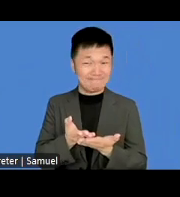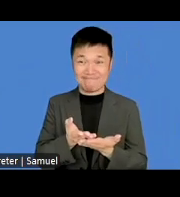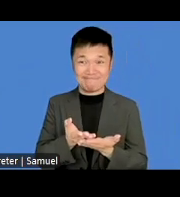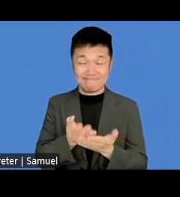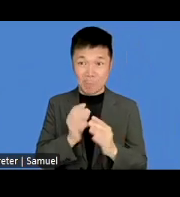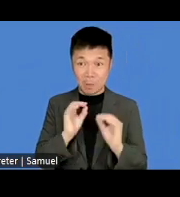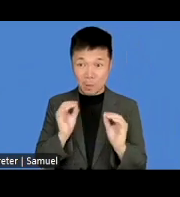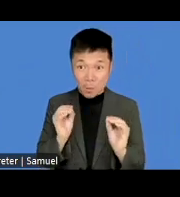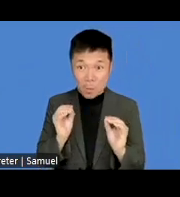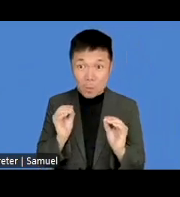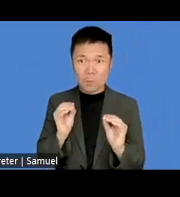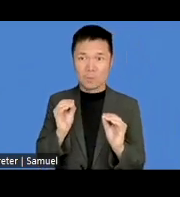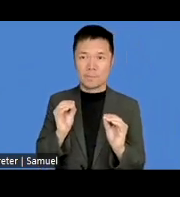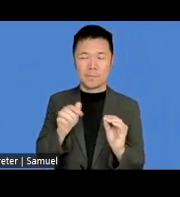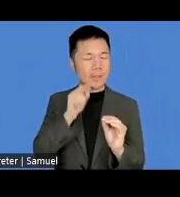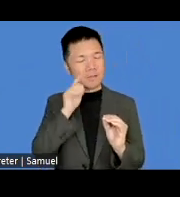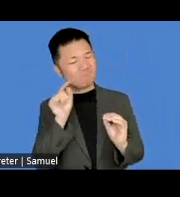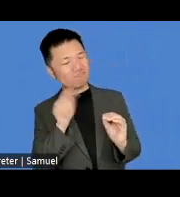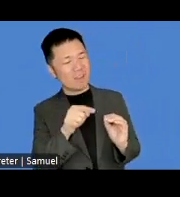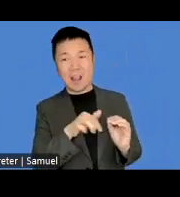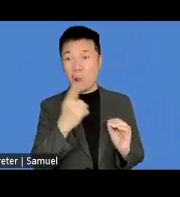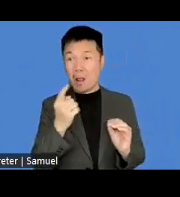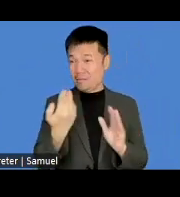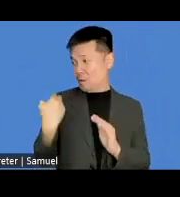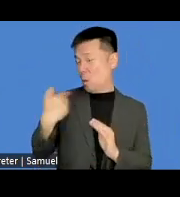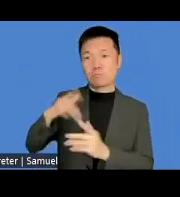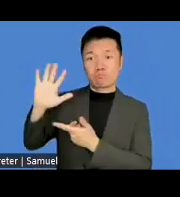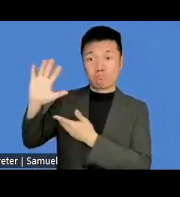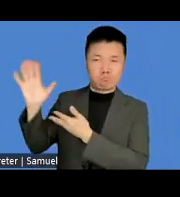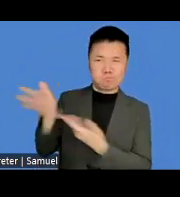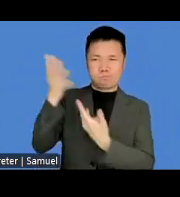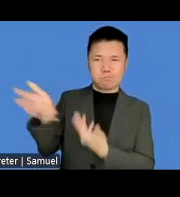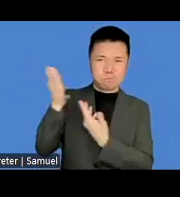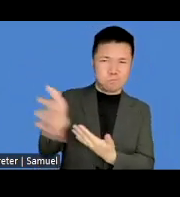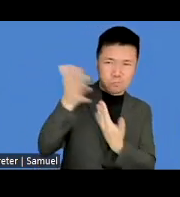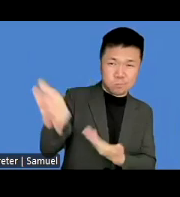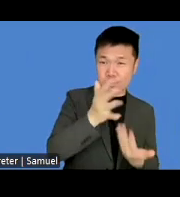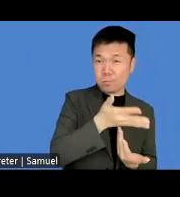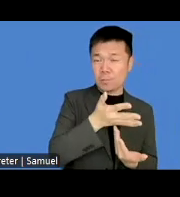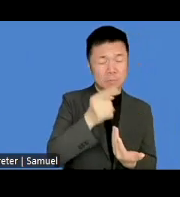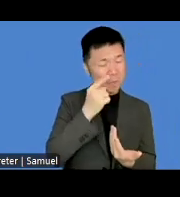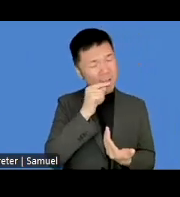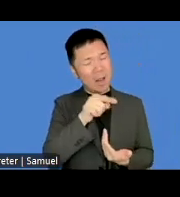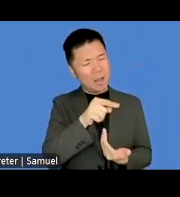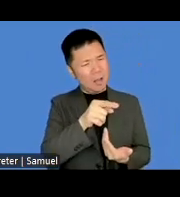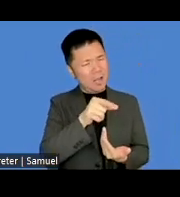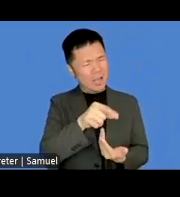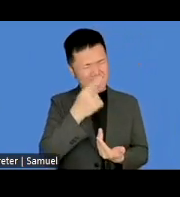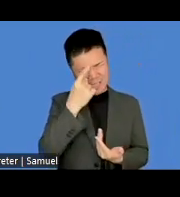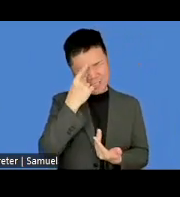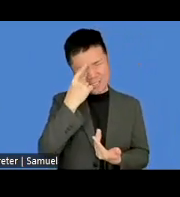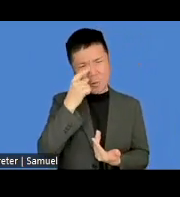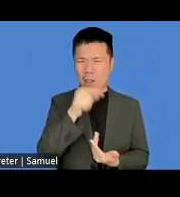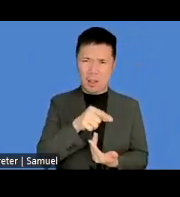on persons with disabilities during the hurricane. And I feel like that is such a common thread,